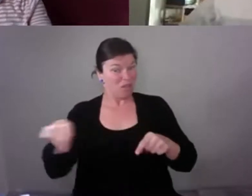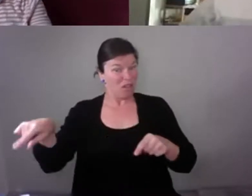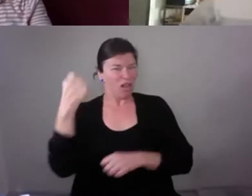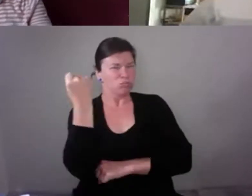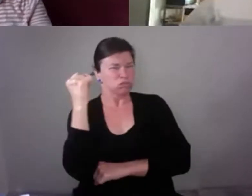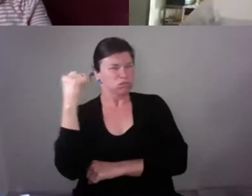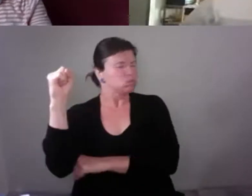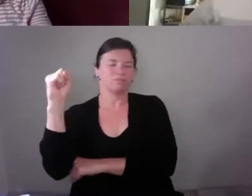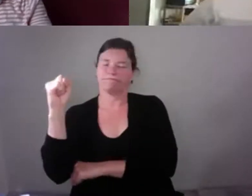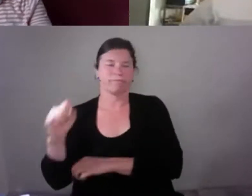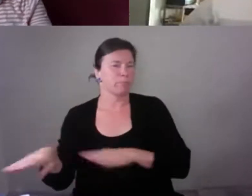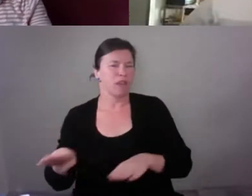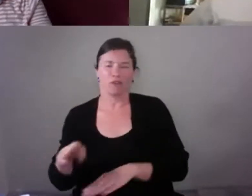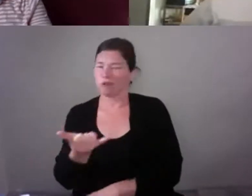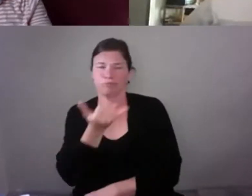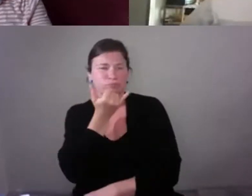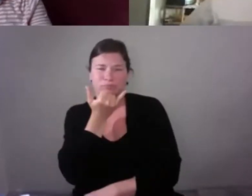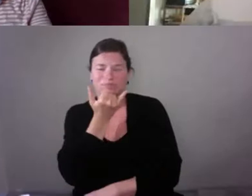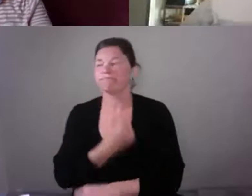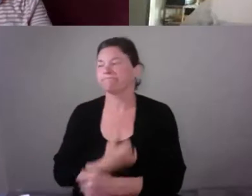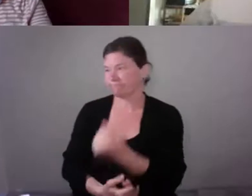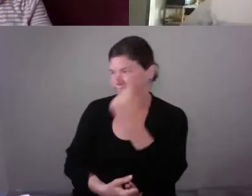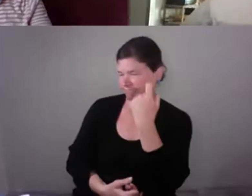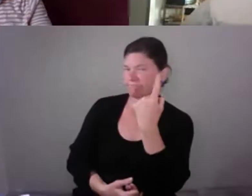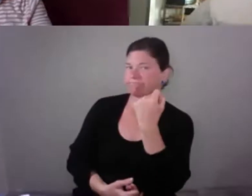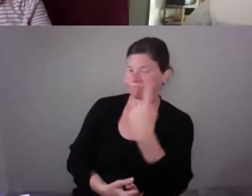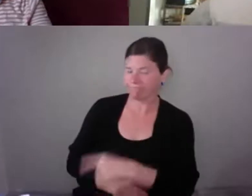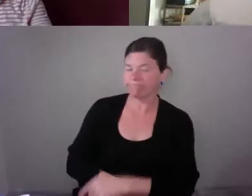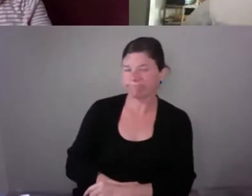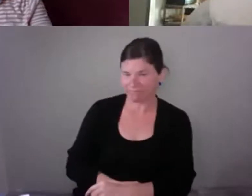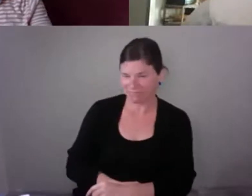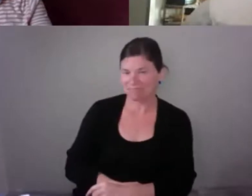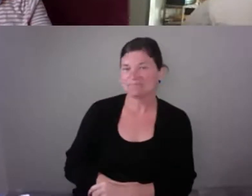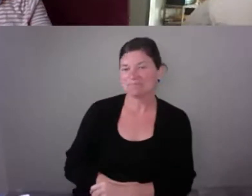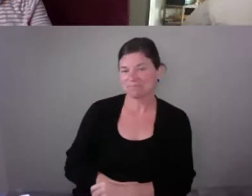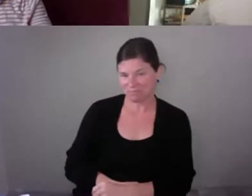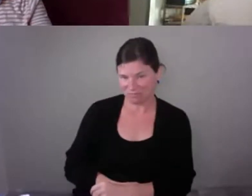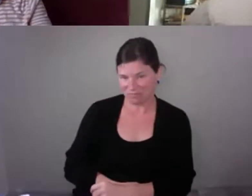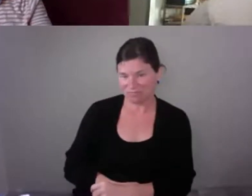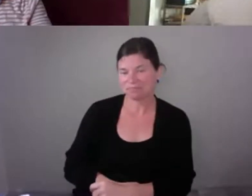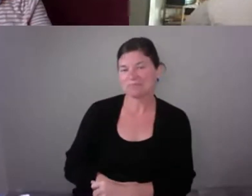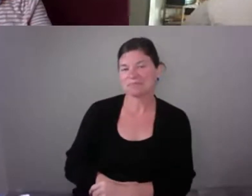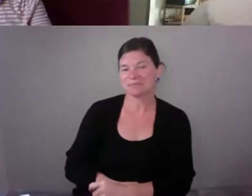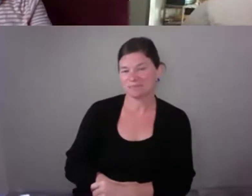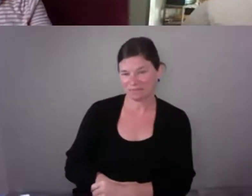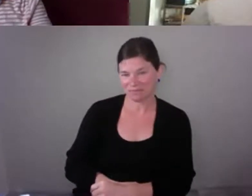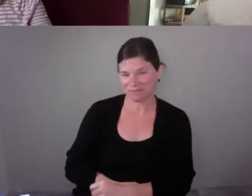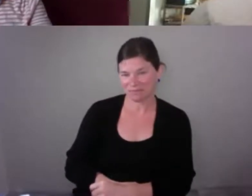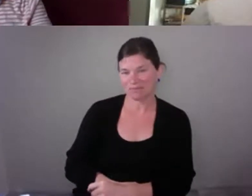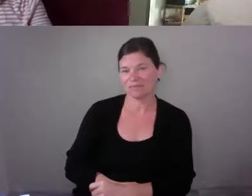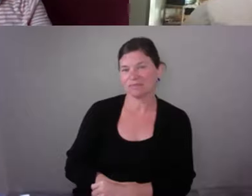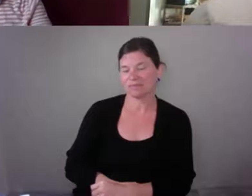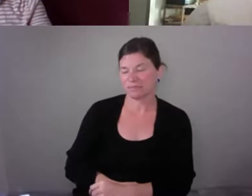I understand that. Yeah, yeah, yeah. yeah. I totally get. Yeah, it's better to have. I think it's better to